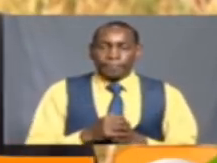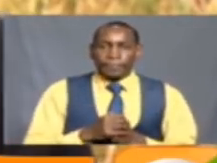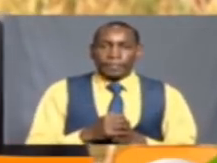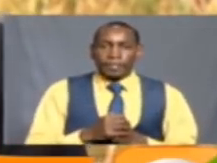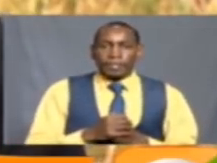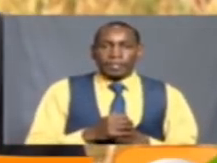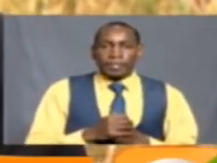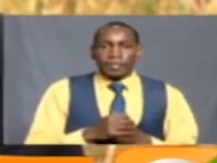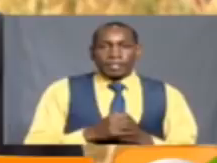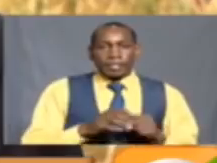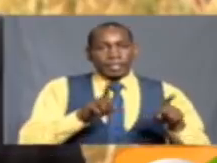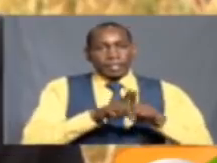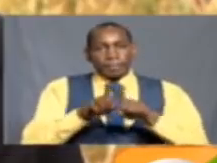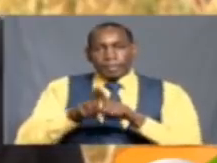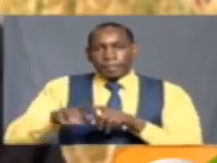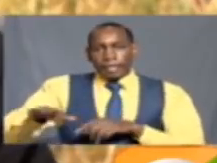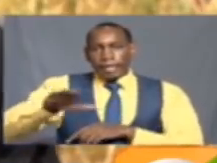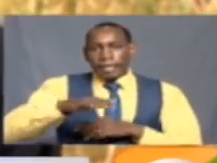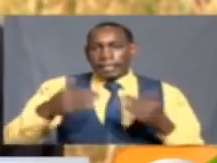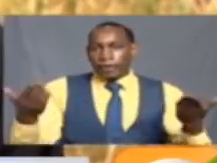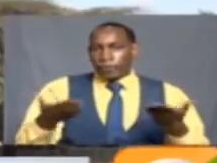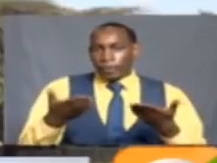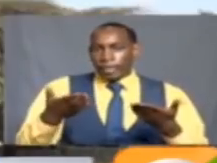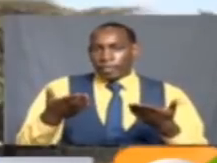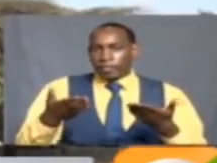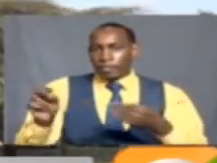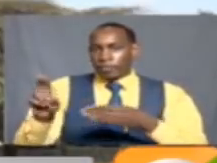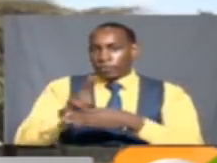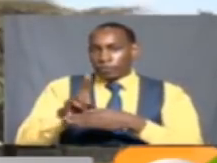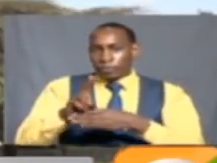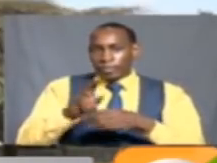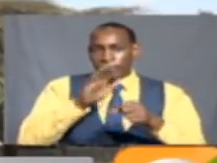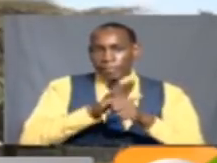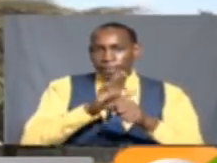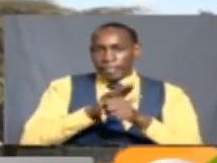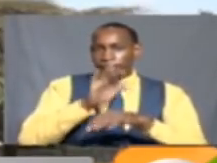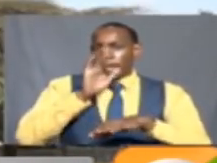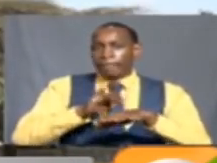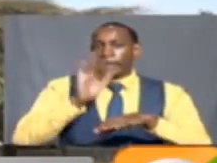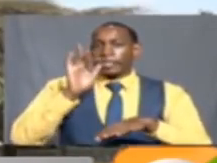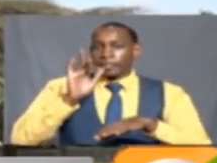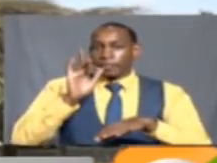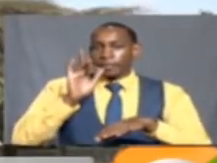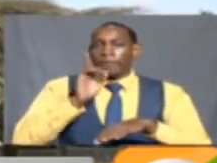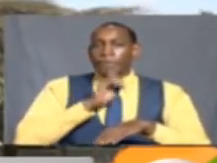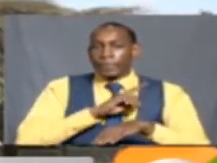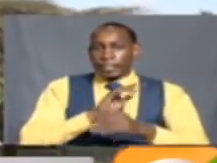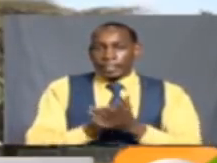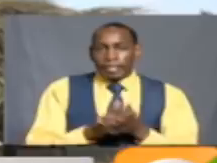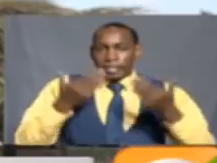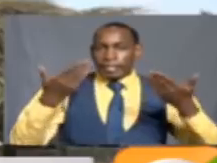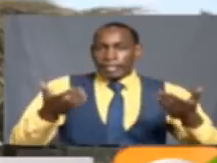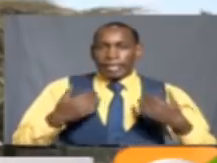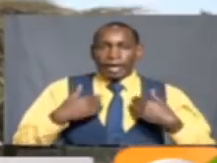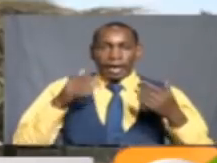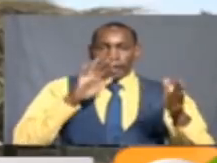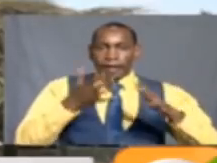most of the paths in that area where we passed through, well, most of them were affected. Currently, we have